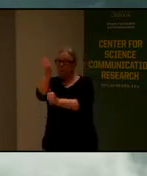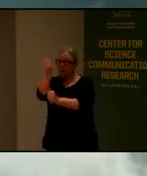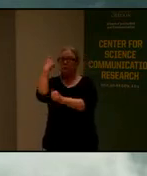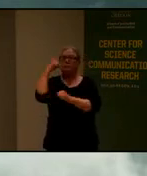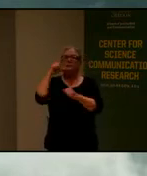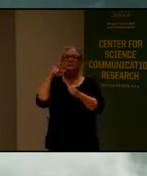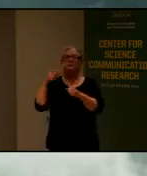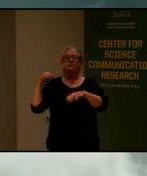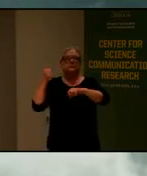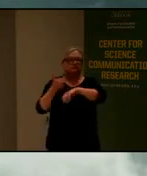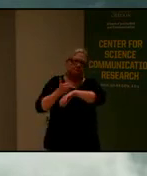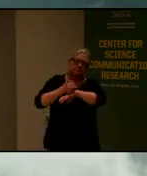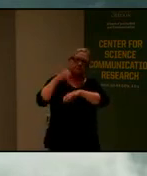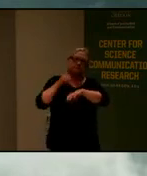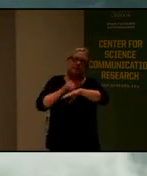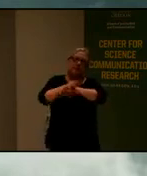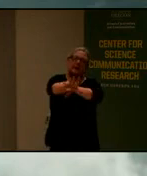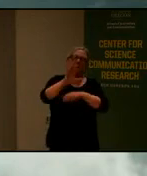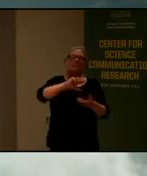climate change.